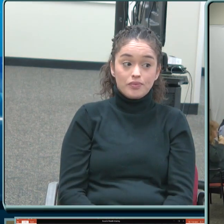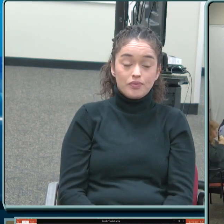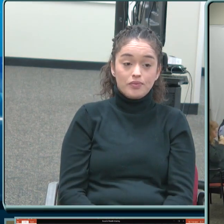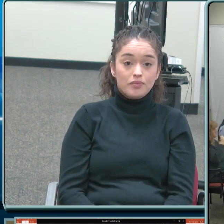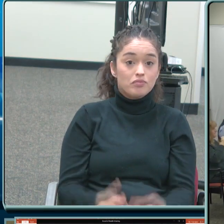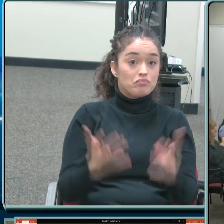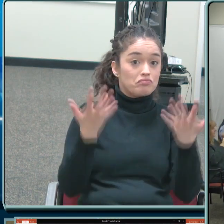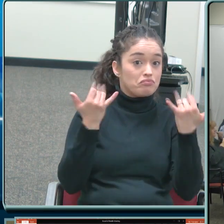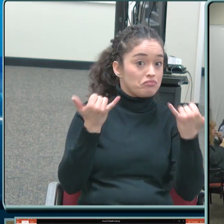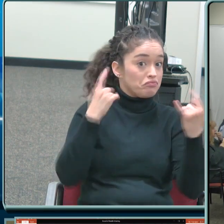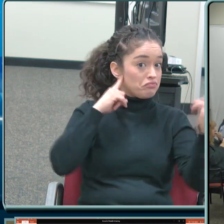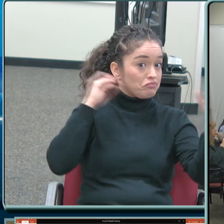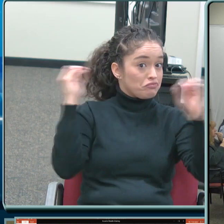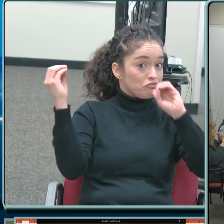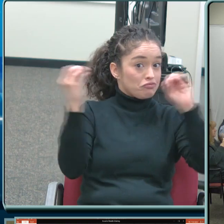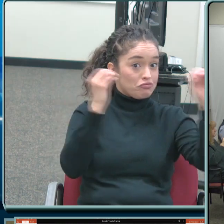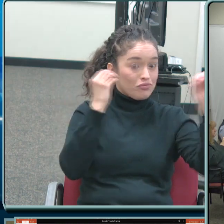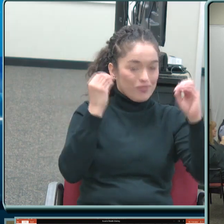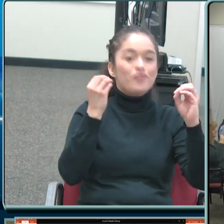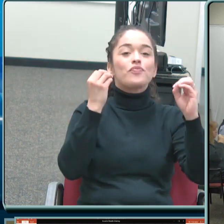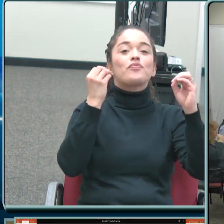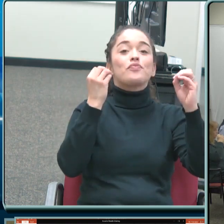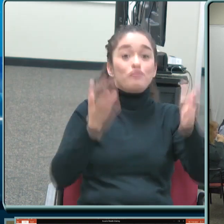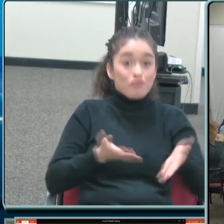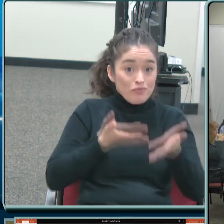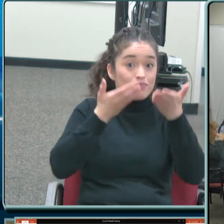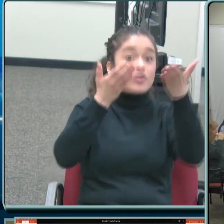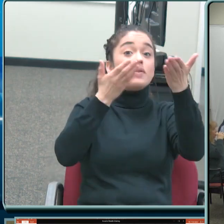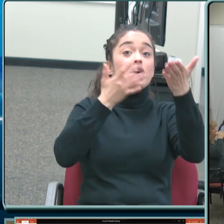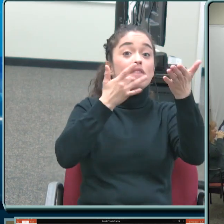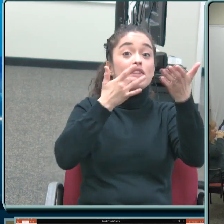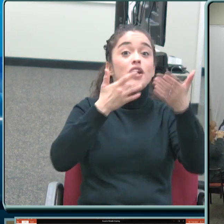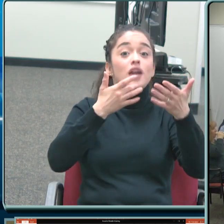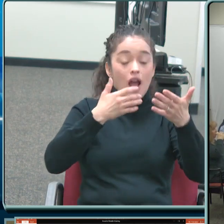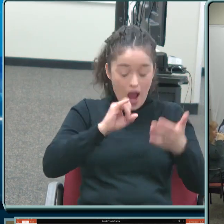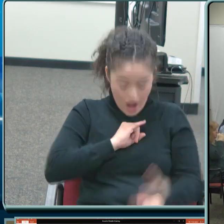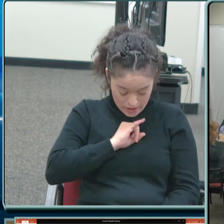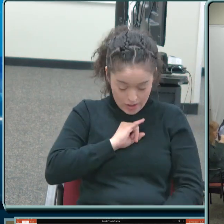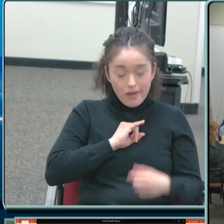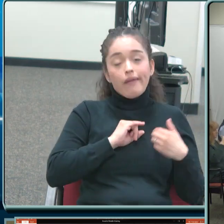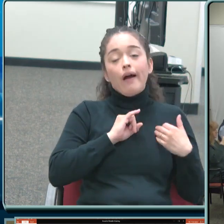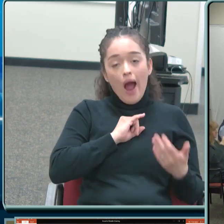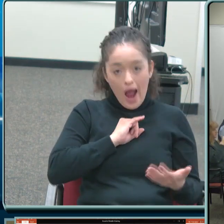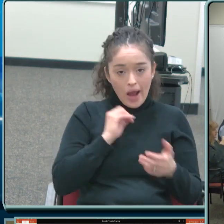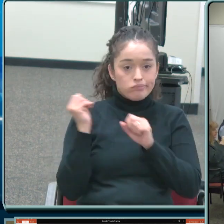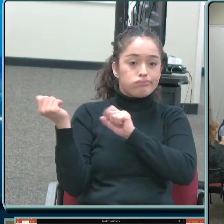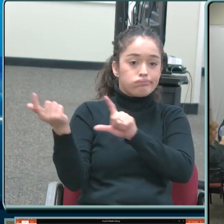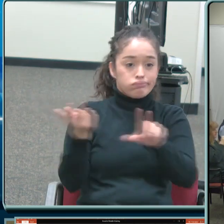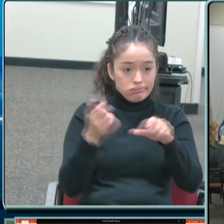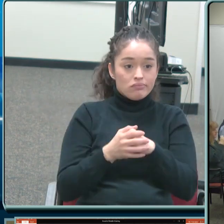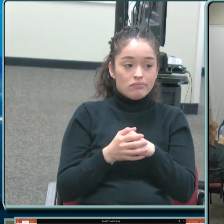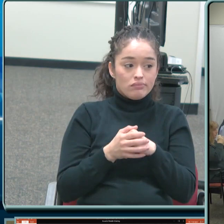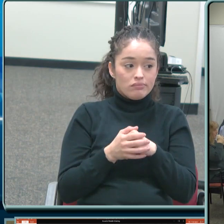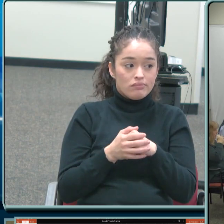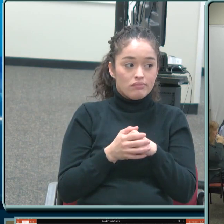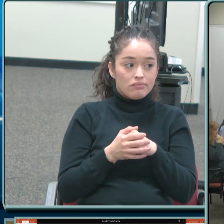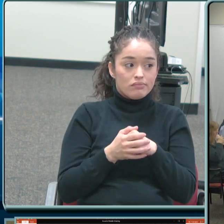Okay, not hearing any. All in favor, signify by saying aye. Aye.